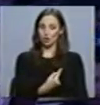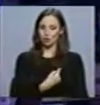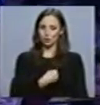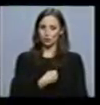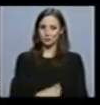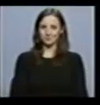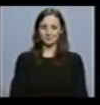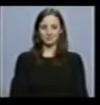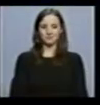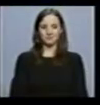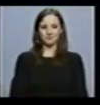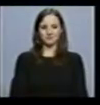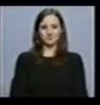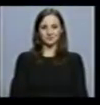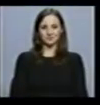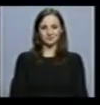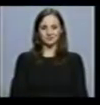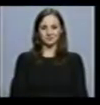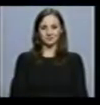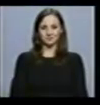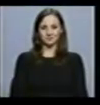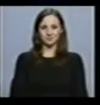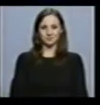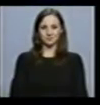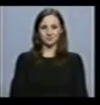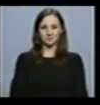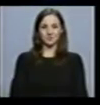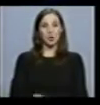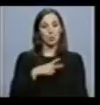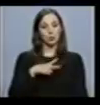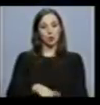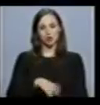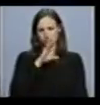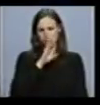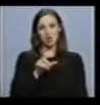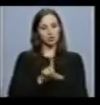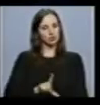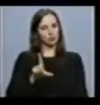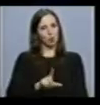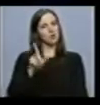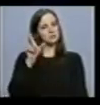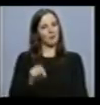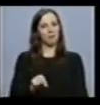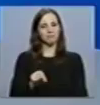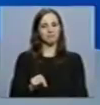because we deserve it. Portugal deserves it, Lisbon deserves